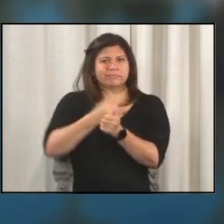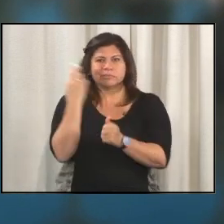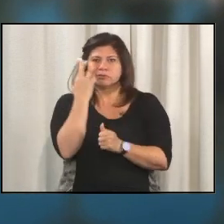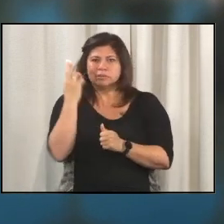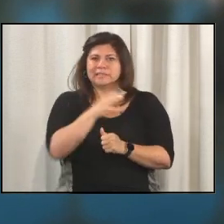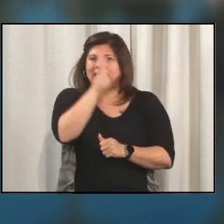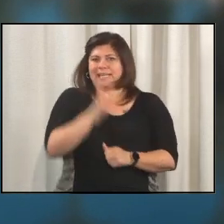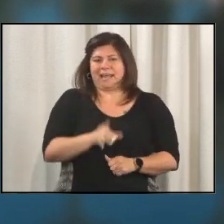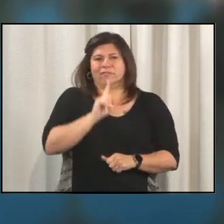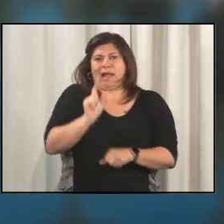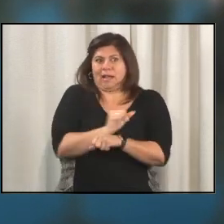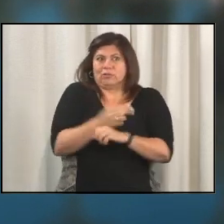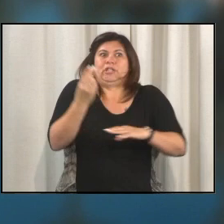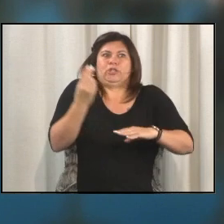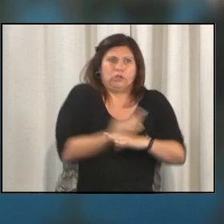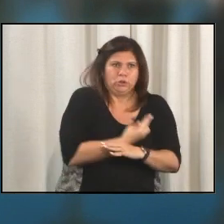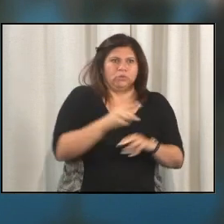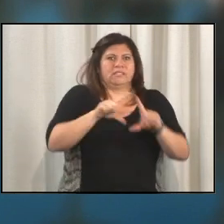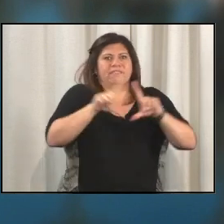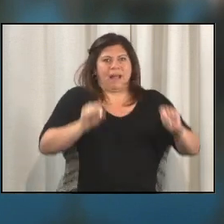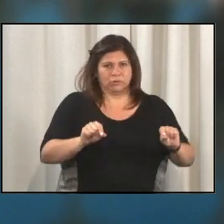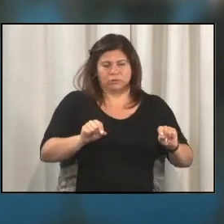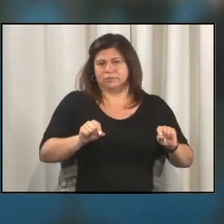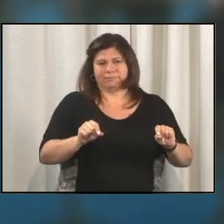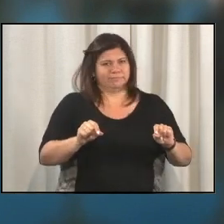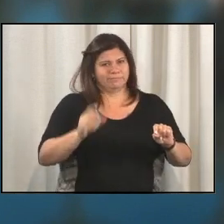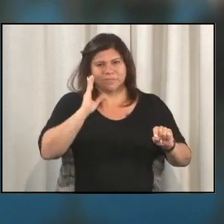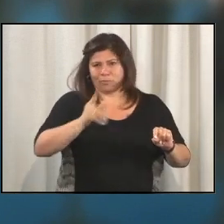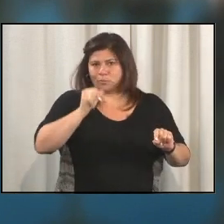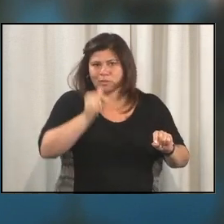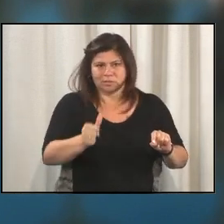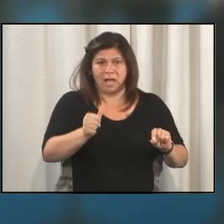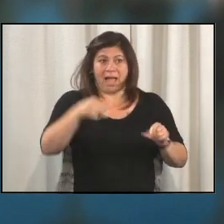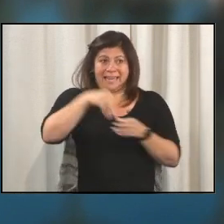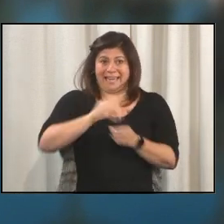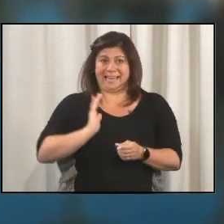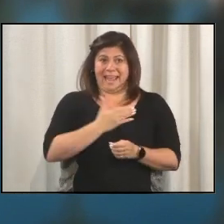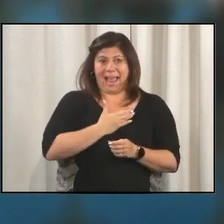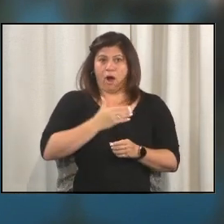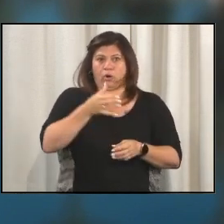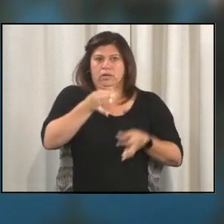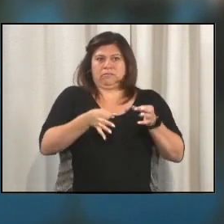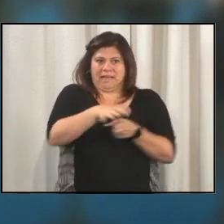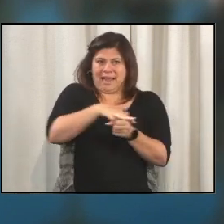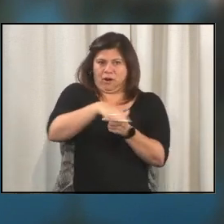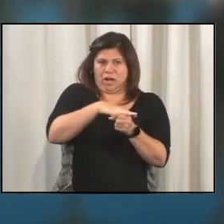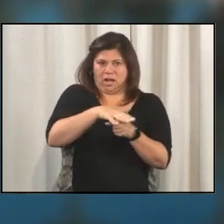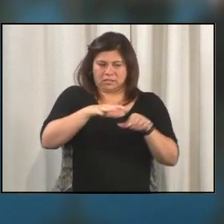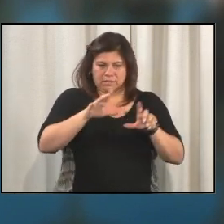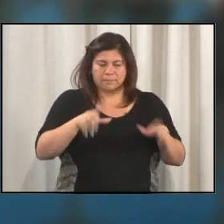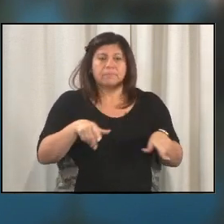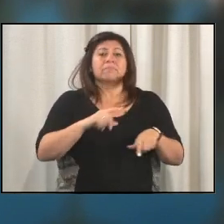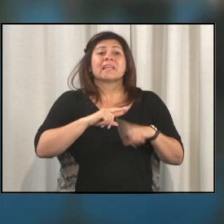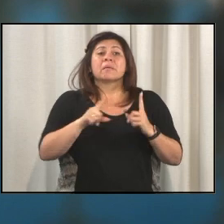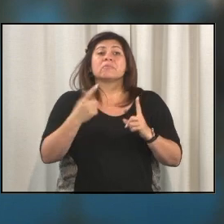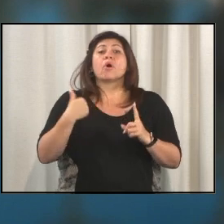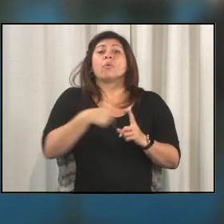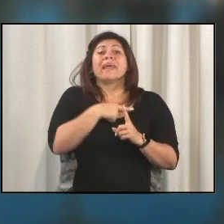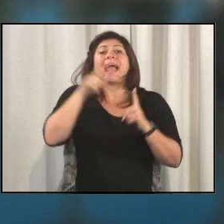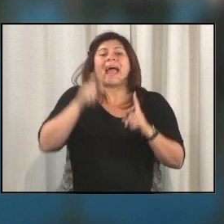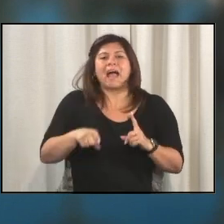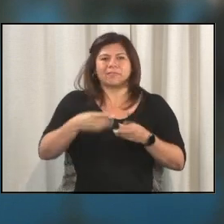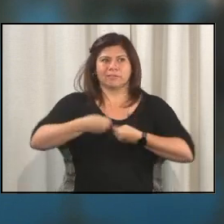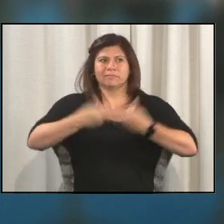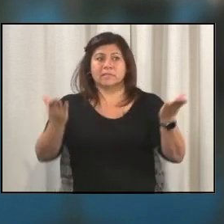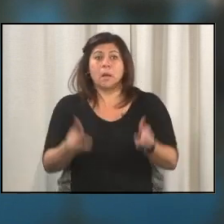to utilize the voucher in our jurisdiction. So overissuance is what we have to do